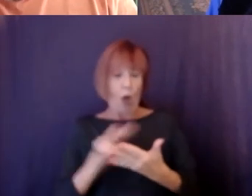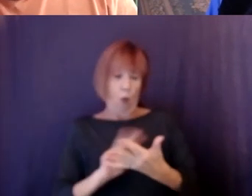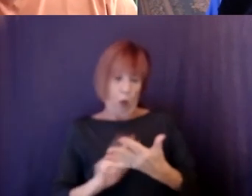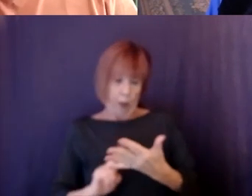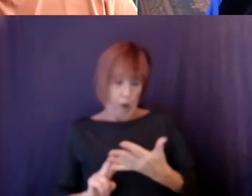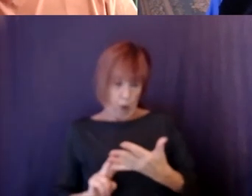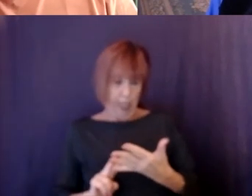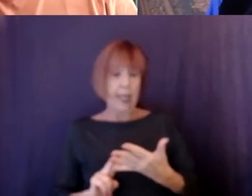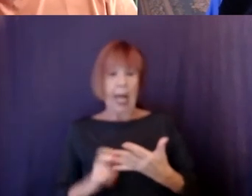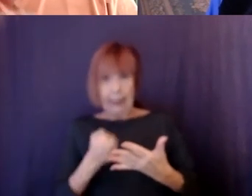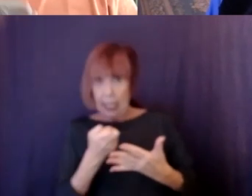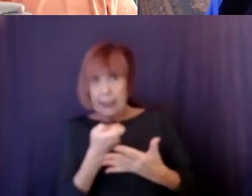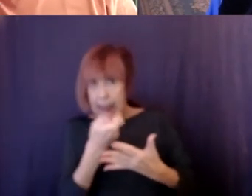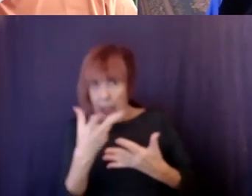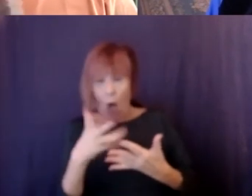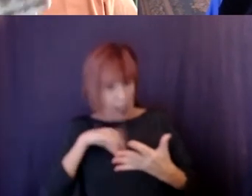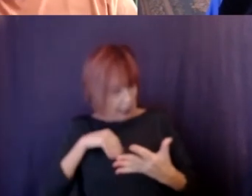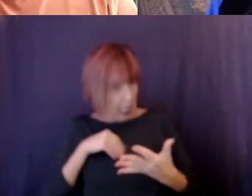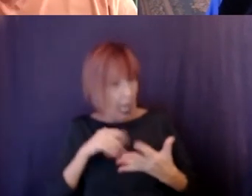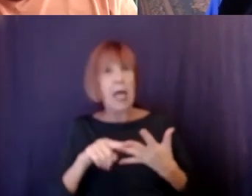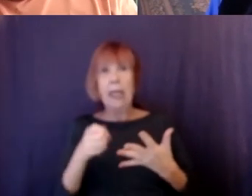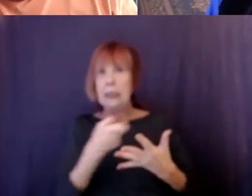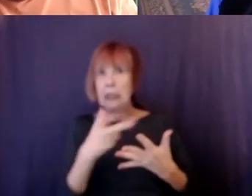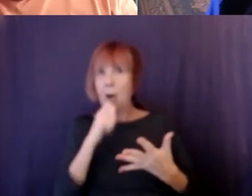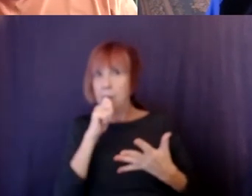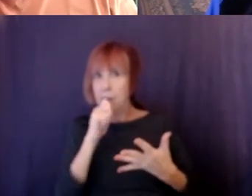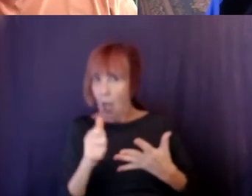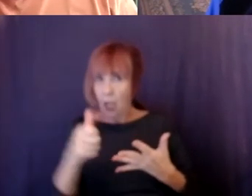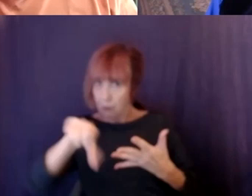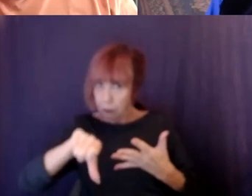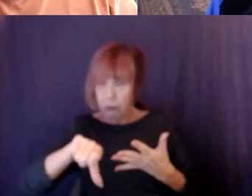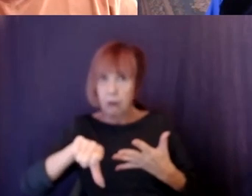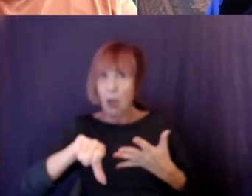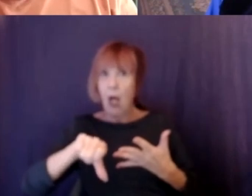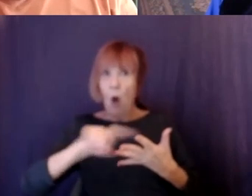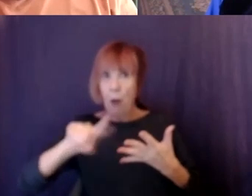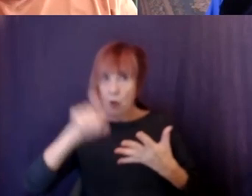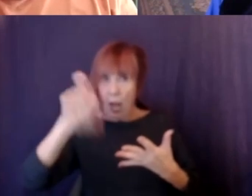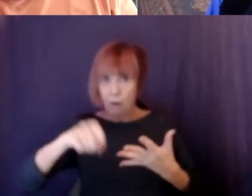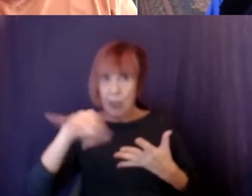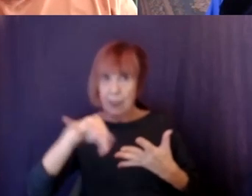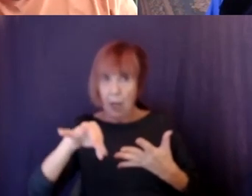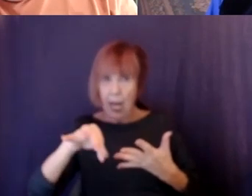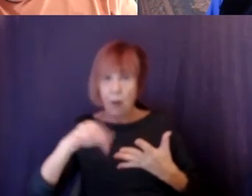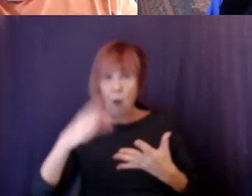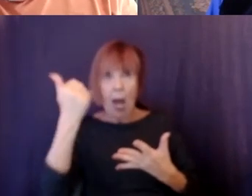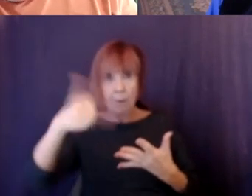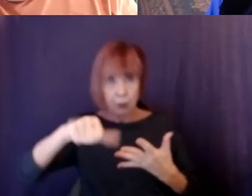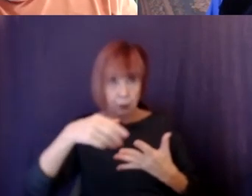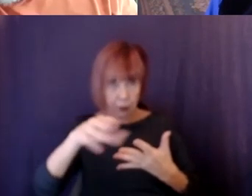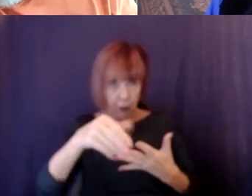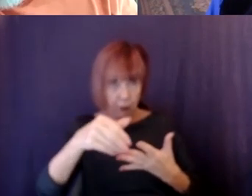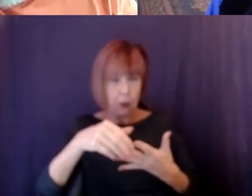didn't, because of, you know, you respect, you know, everybody who's been involved. But, and let me mention one